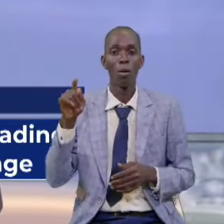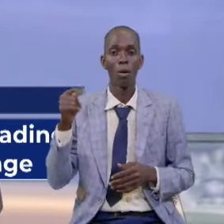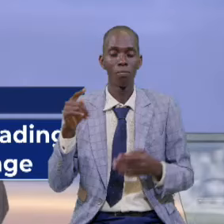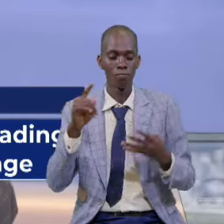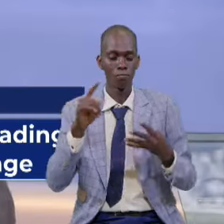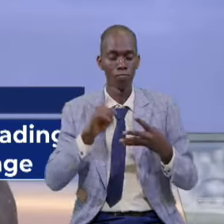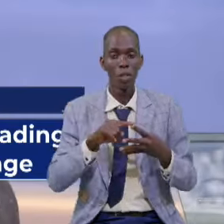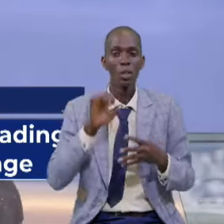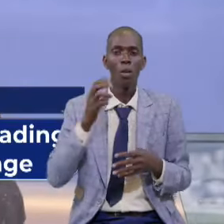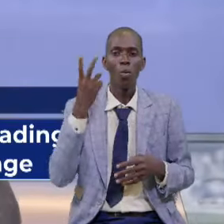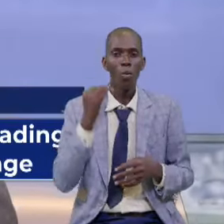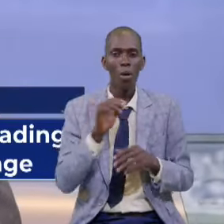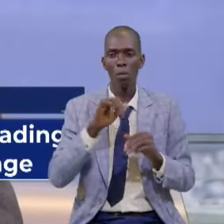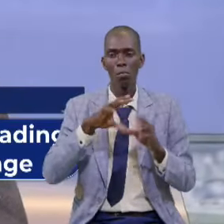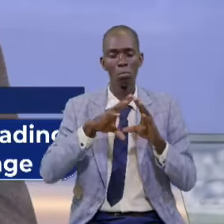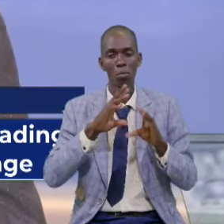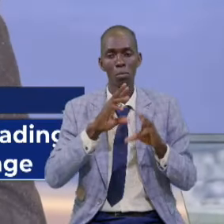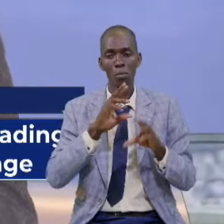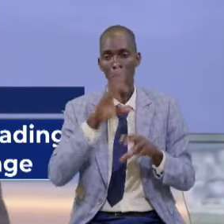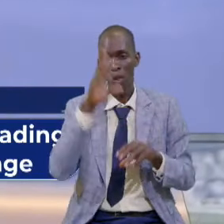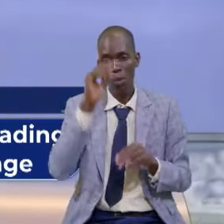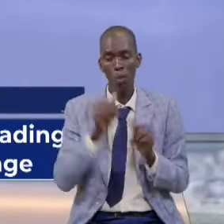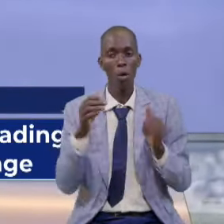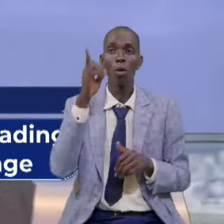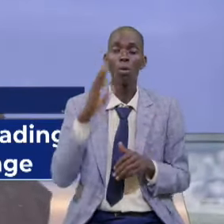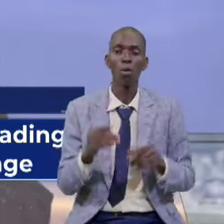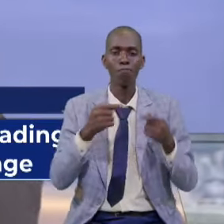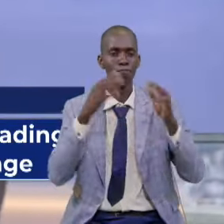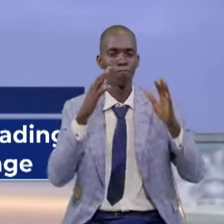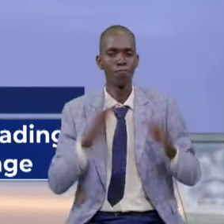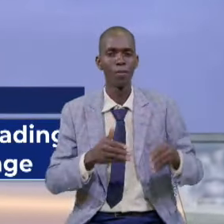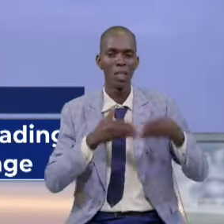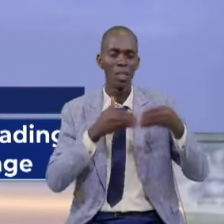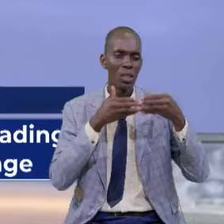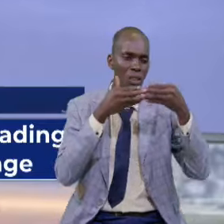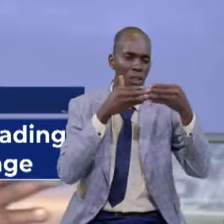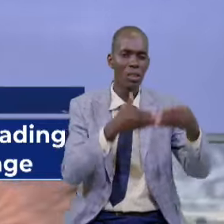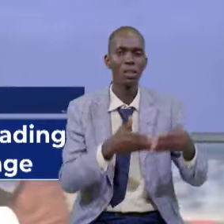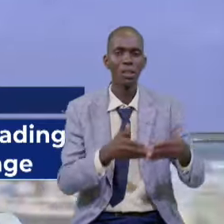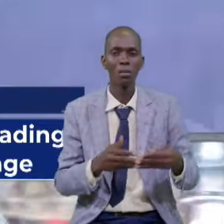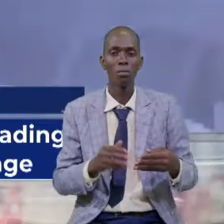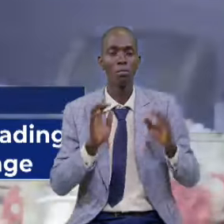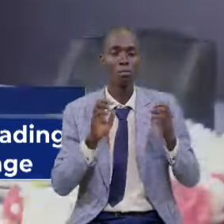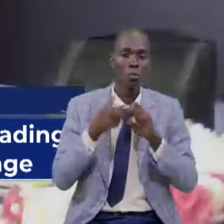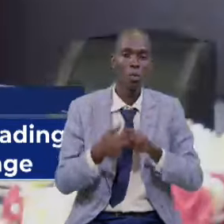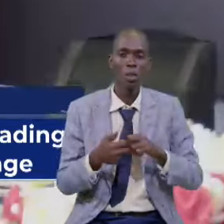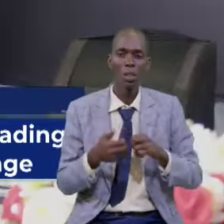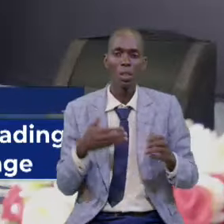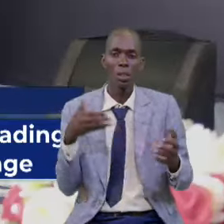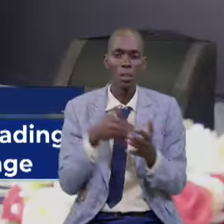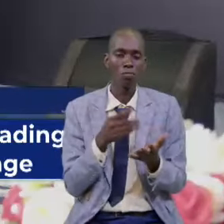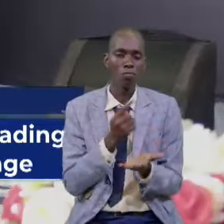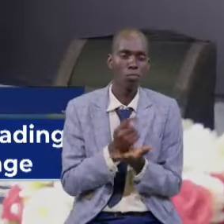opposer leading insurrection against treasured